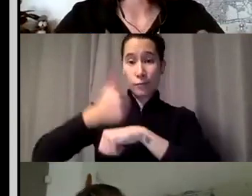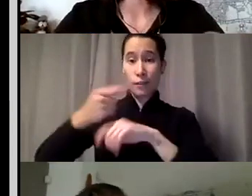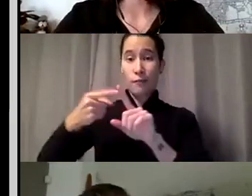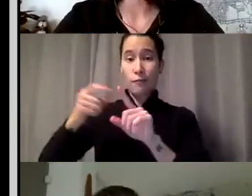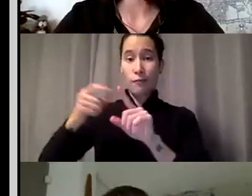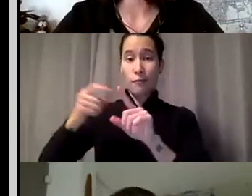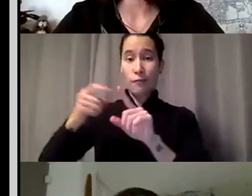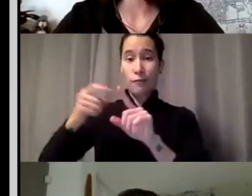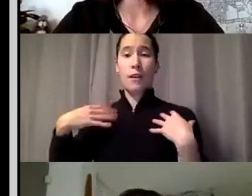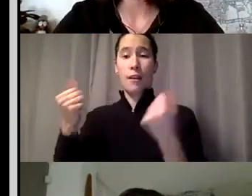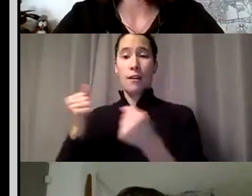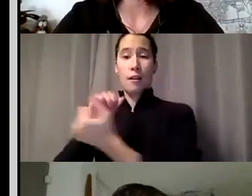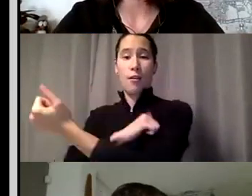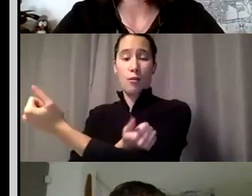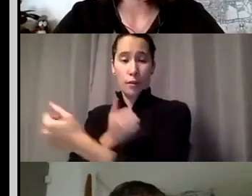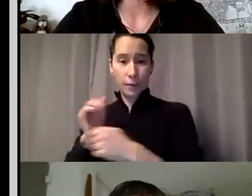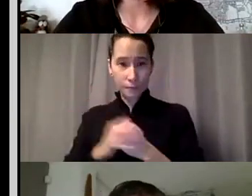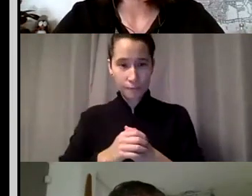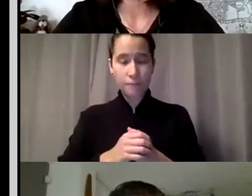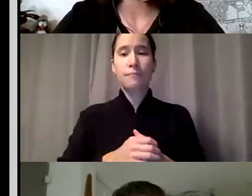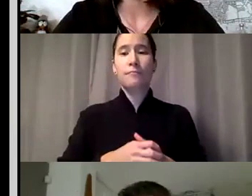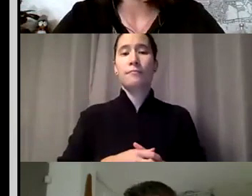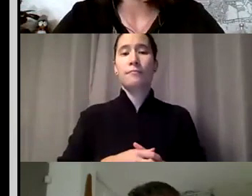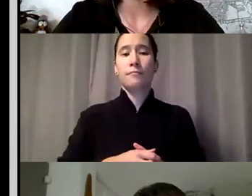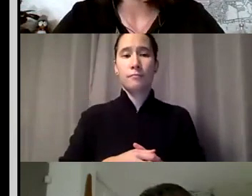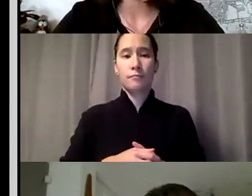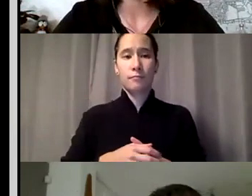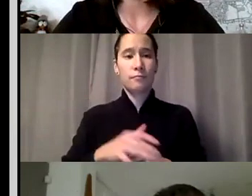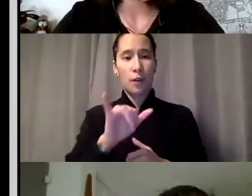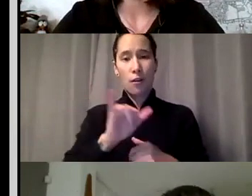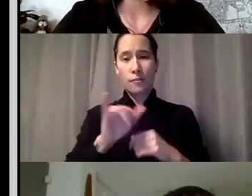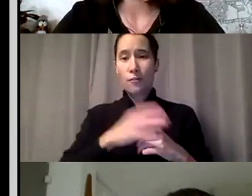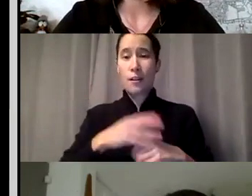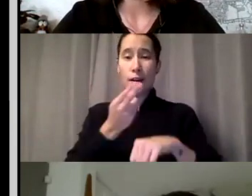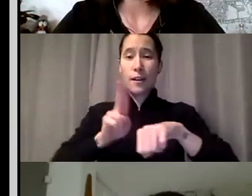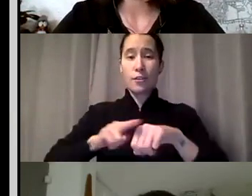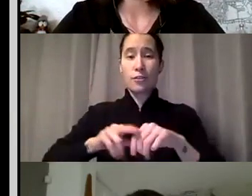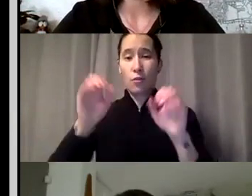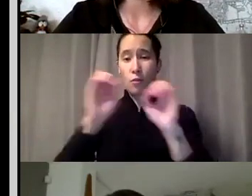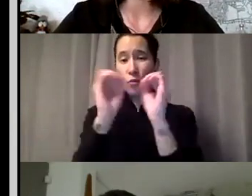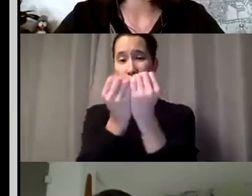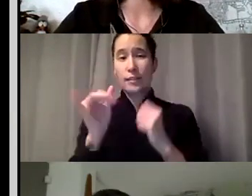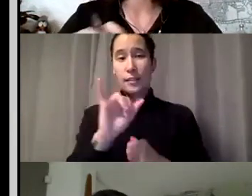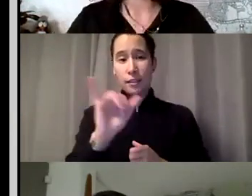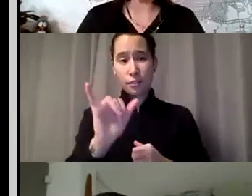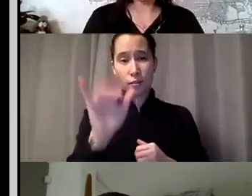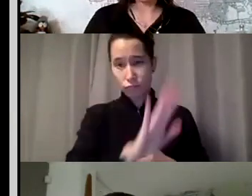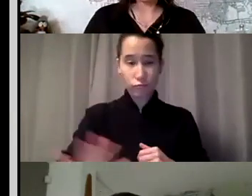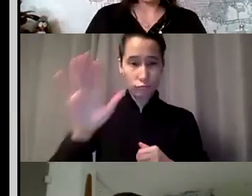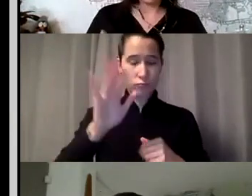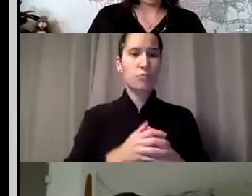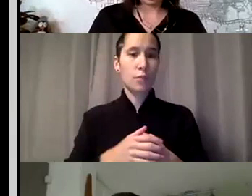sport organization. I want to clear some of the issues that we're seeing with this